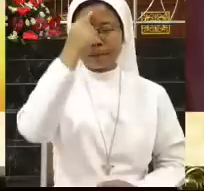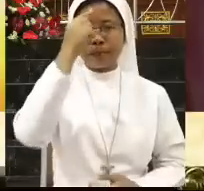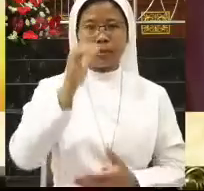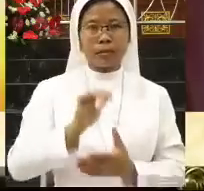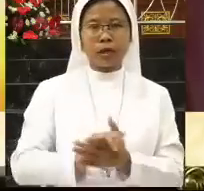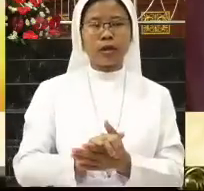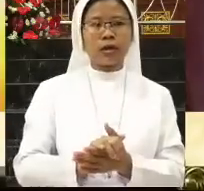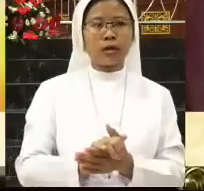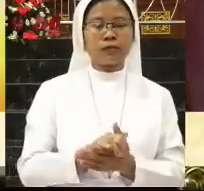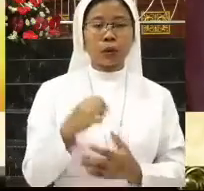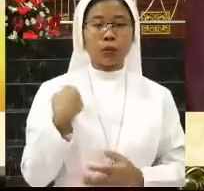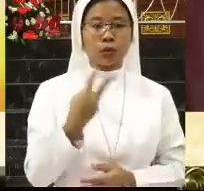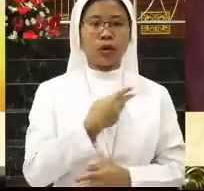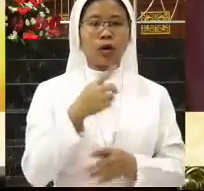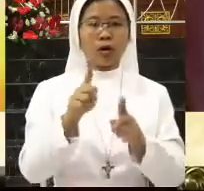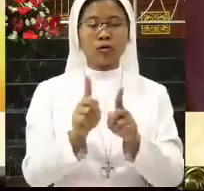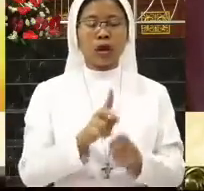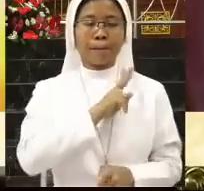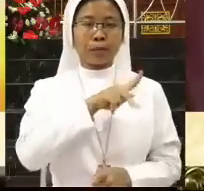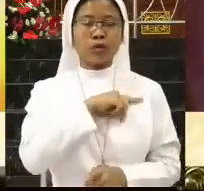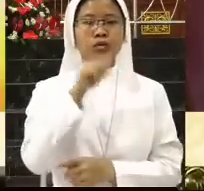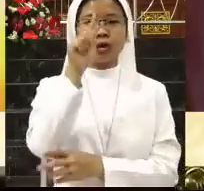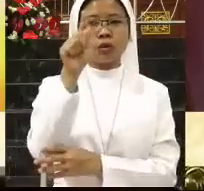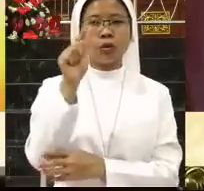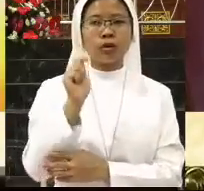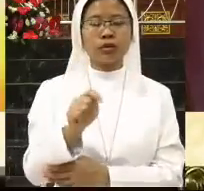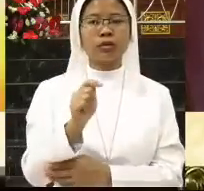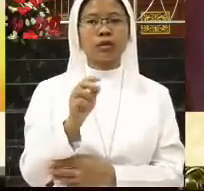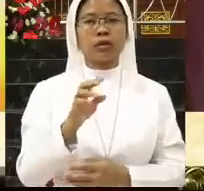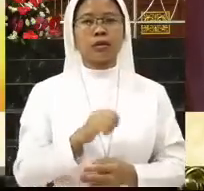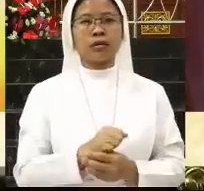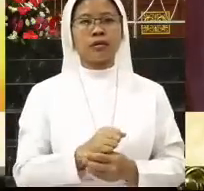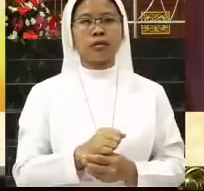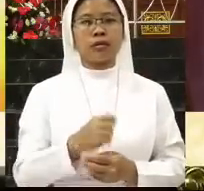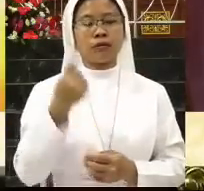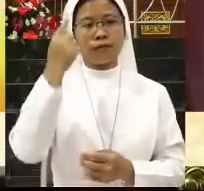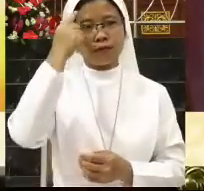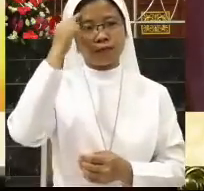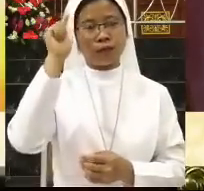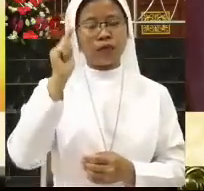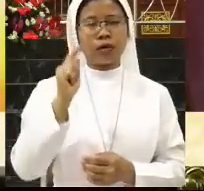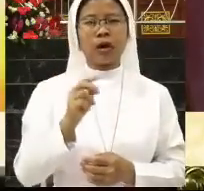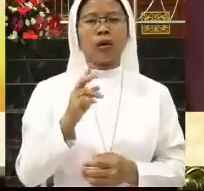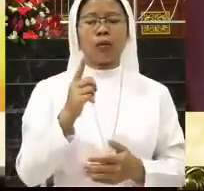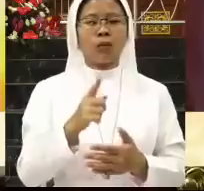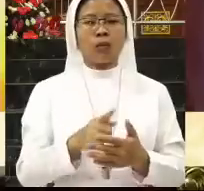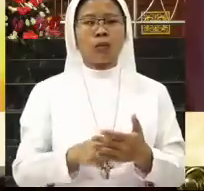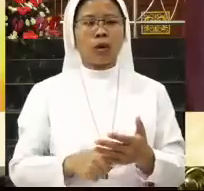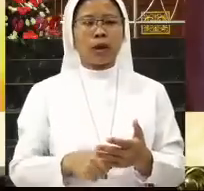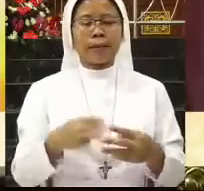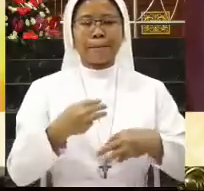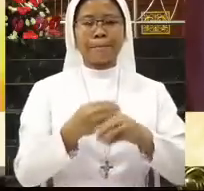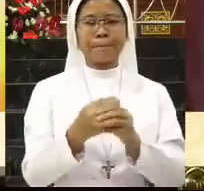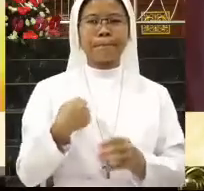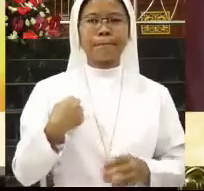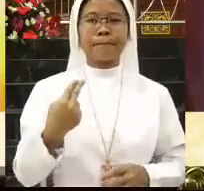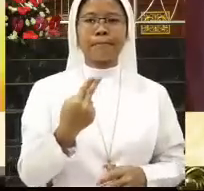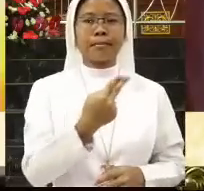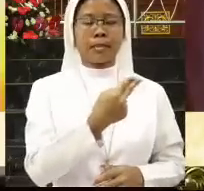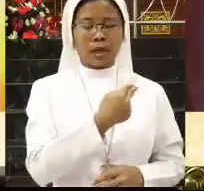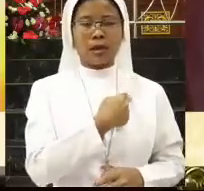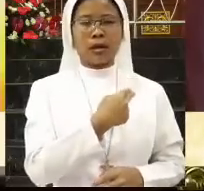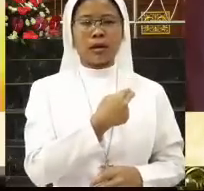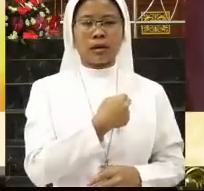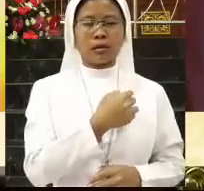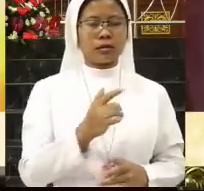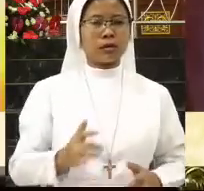our personal question, especially when things or circumstances then made us uncomfortable.